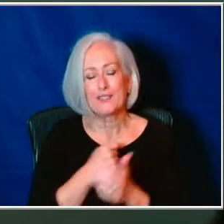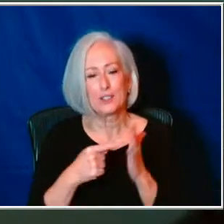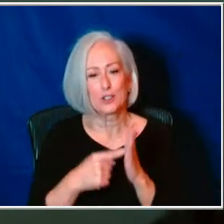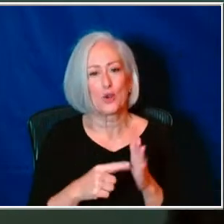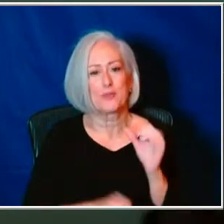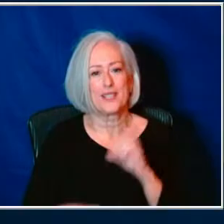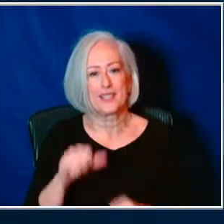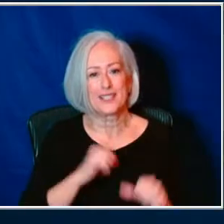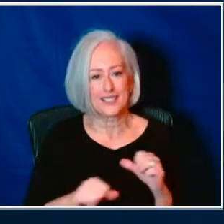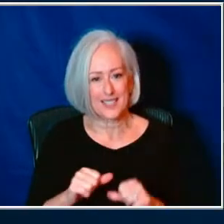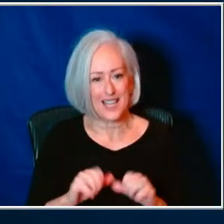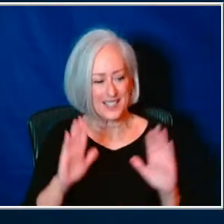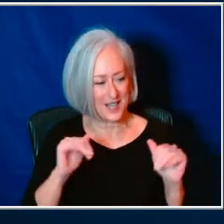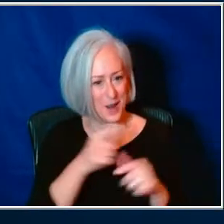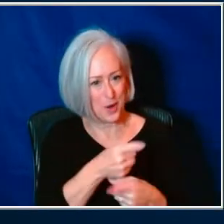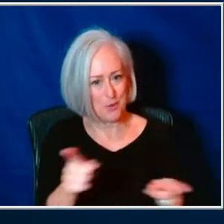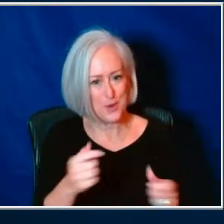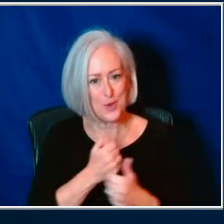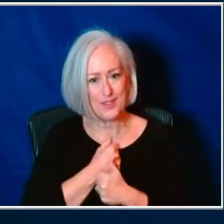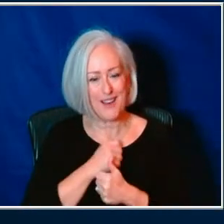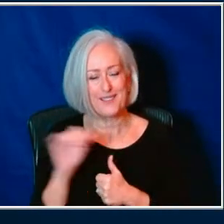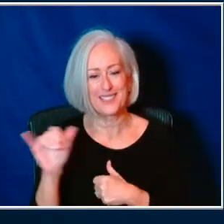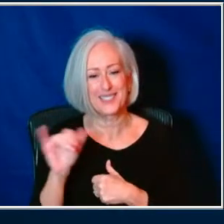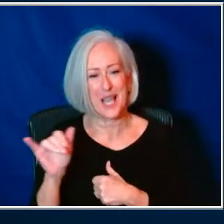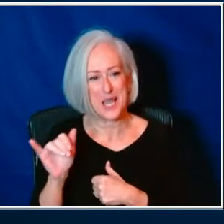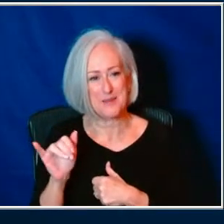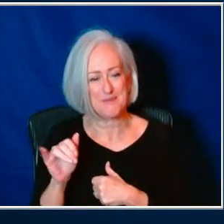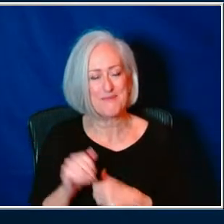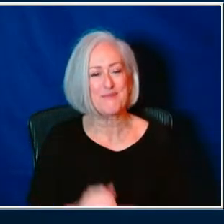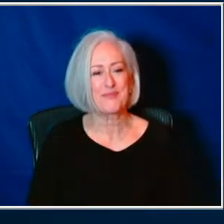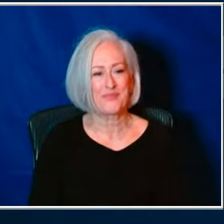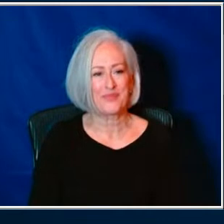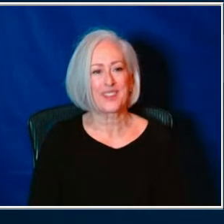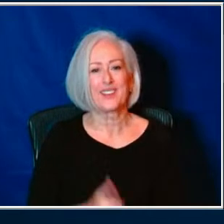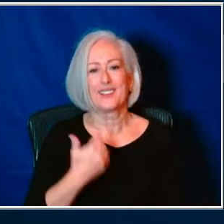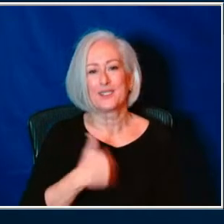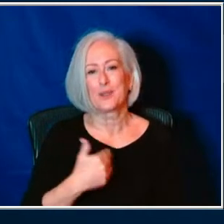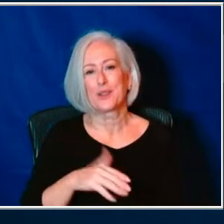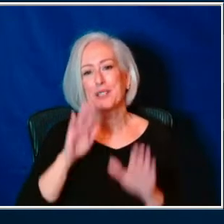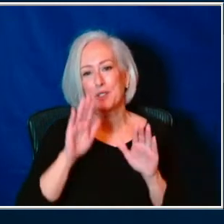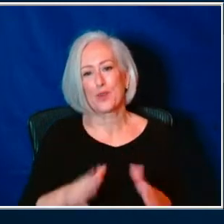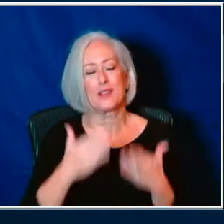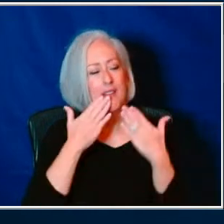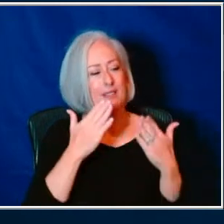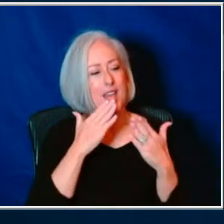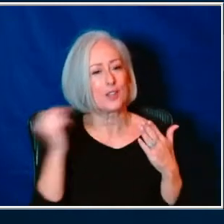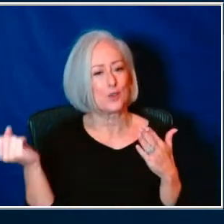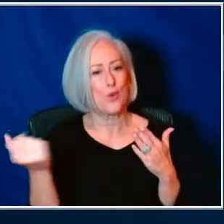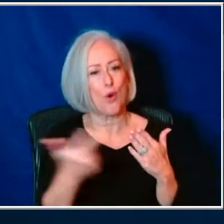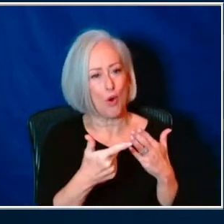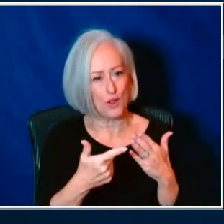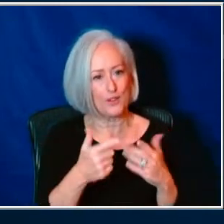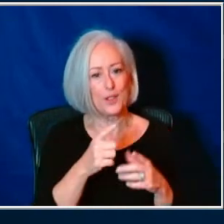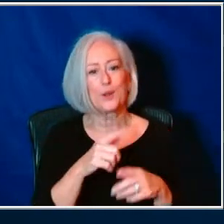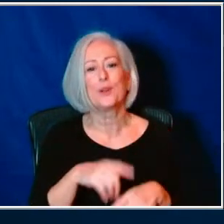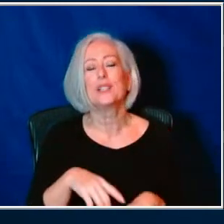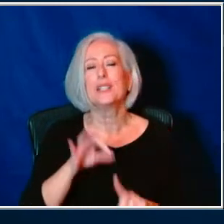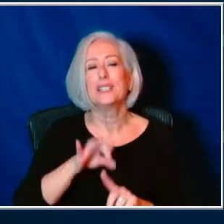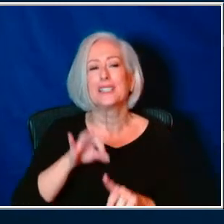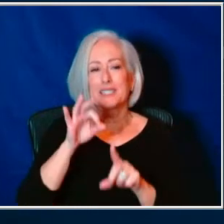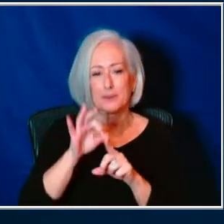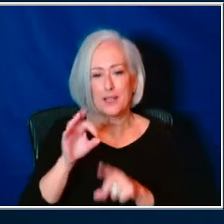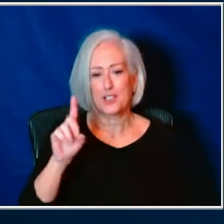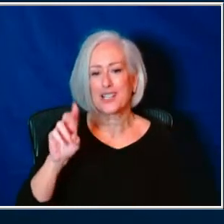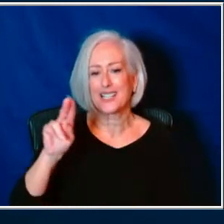but I hope our audience does too. I bet they do because I think these are terrific, and I want to thank all of our guests. I especially want to thank our patient